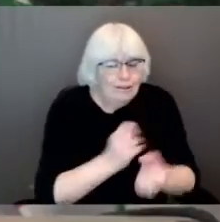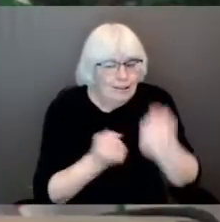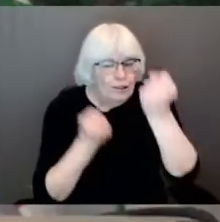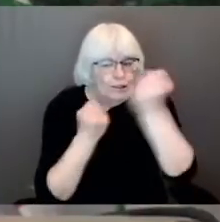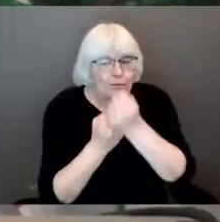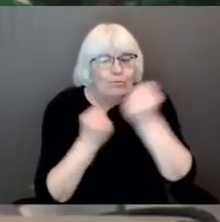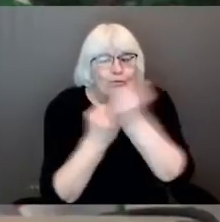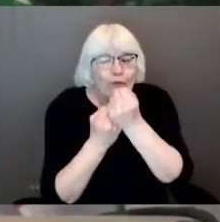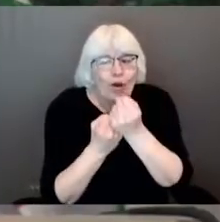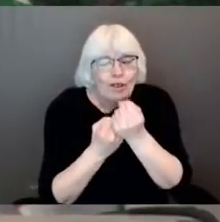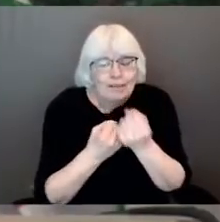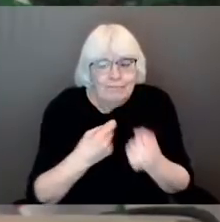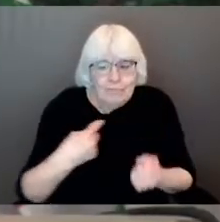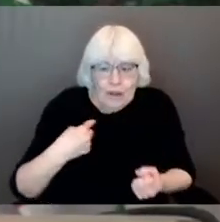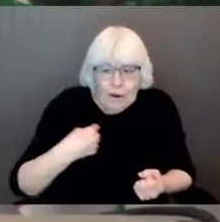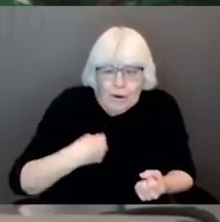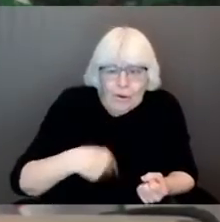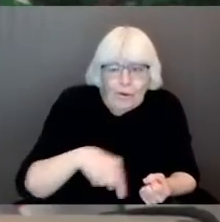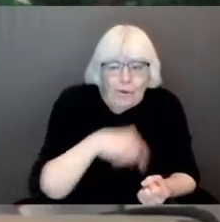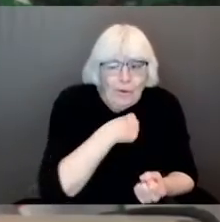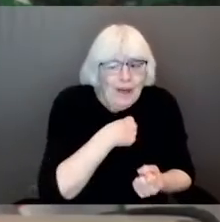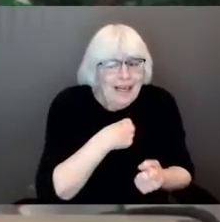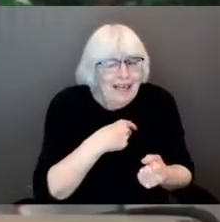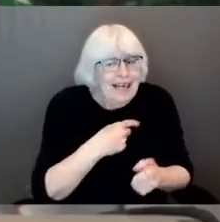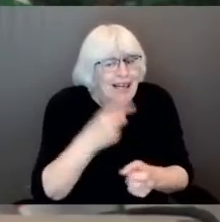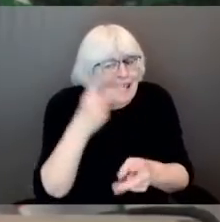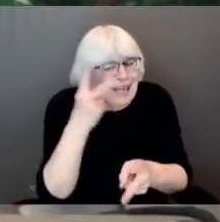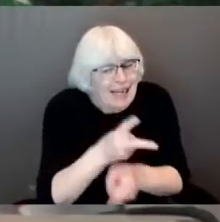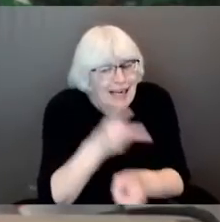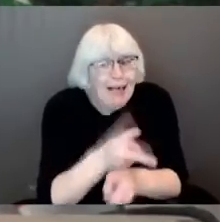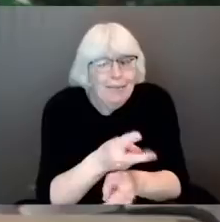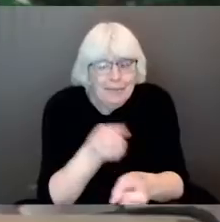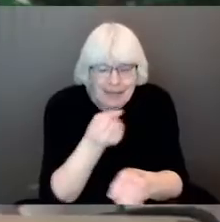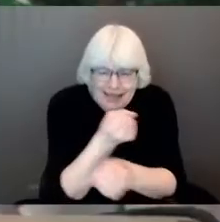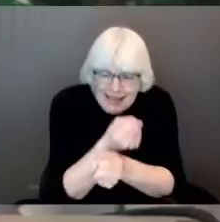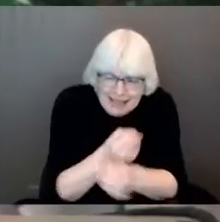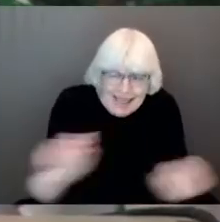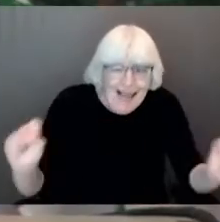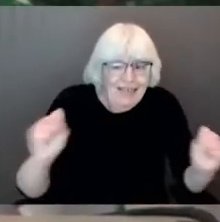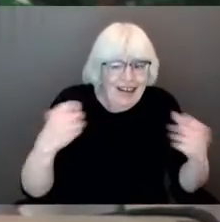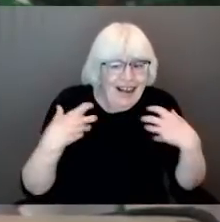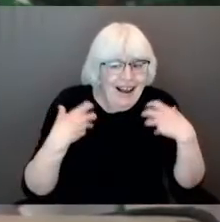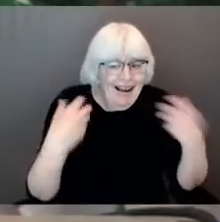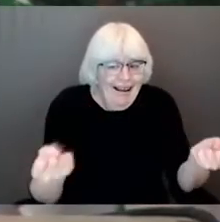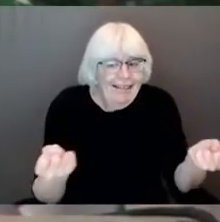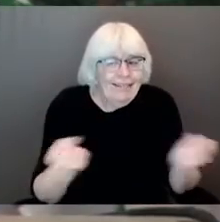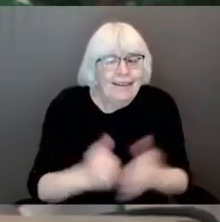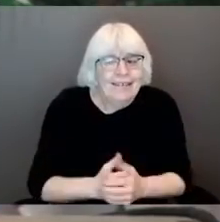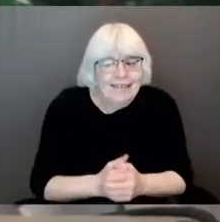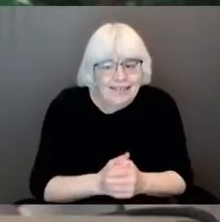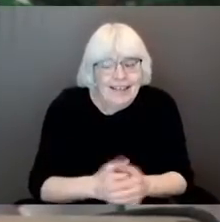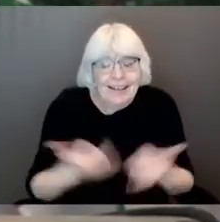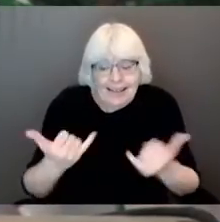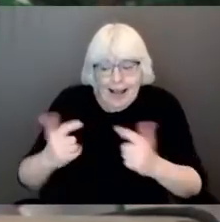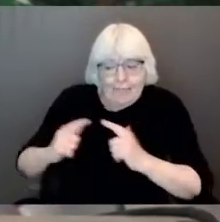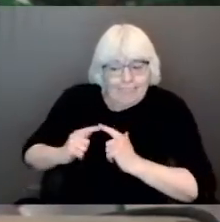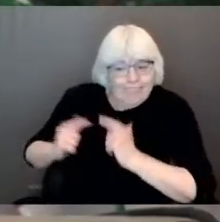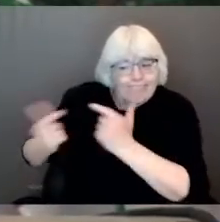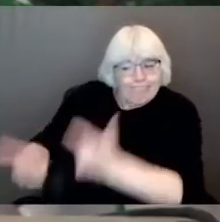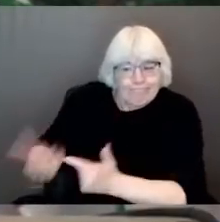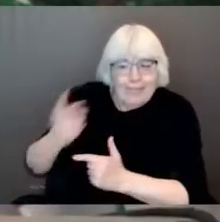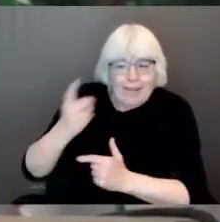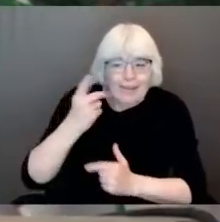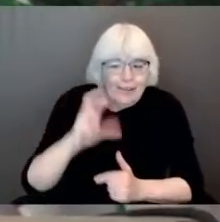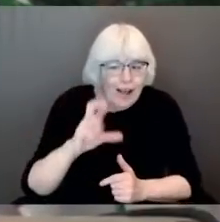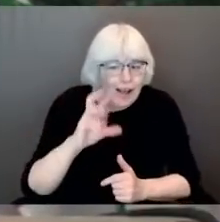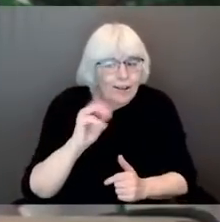healthy here during COVID. So with that, I will turn it over to Dr. Morrison for a full update on COVID, and then we will open up, as we always